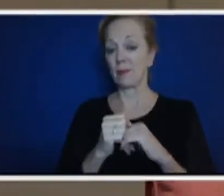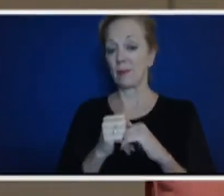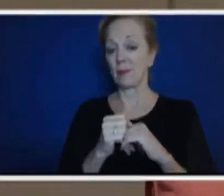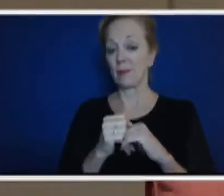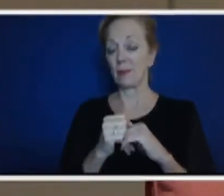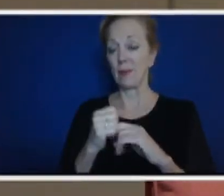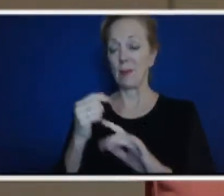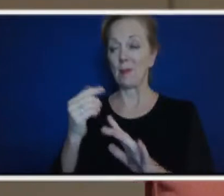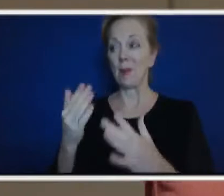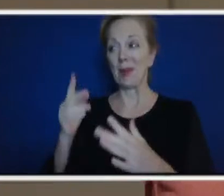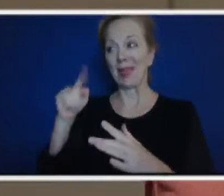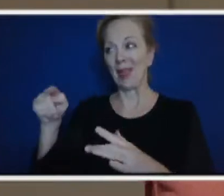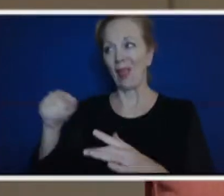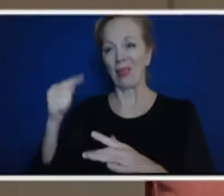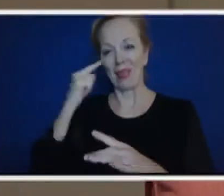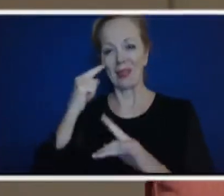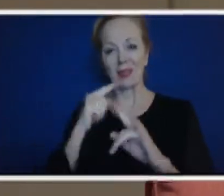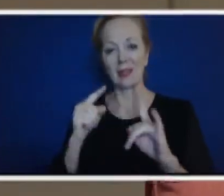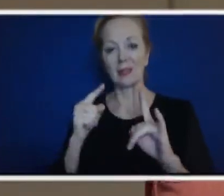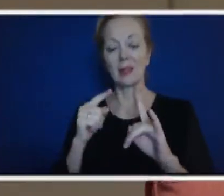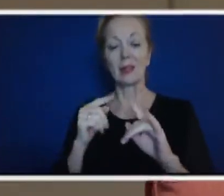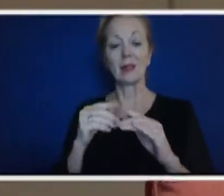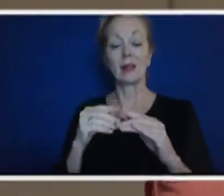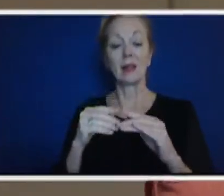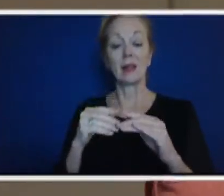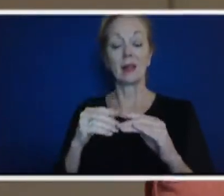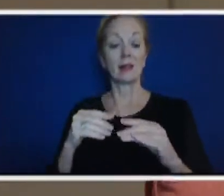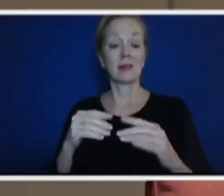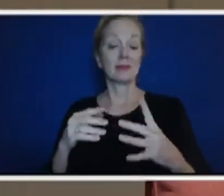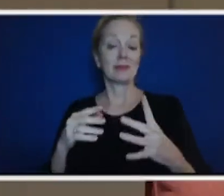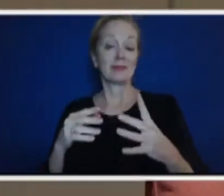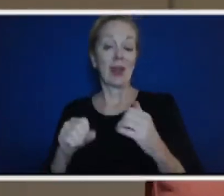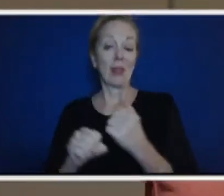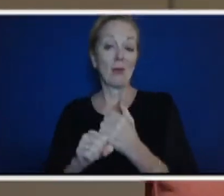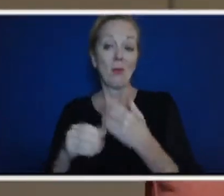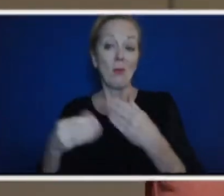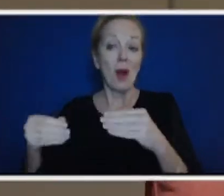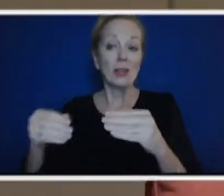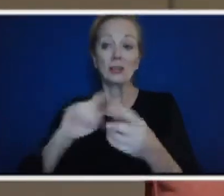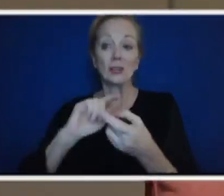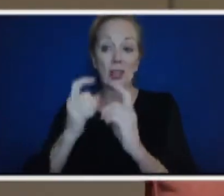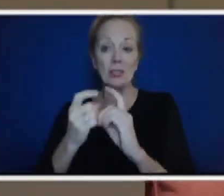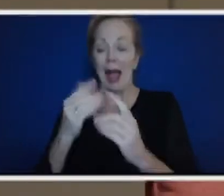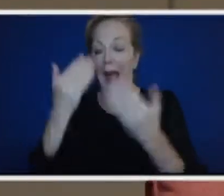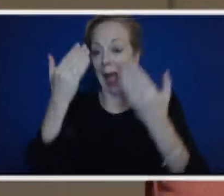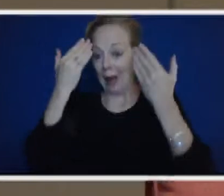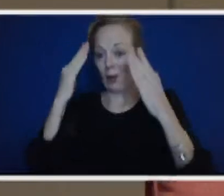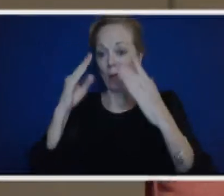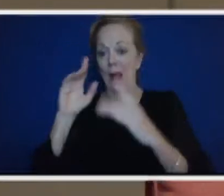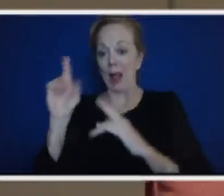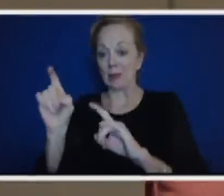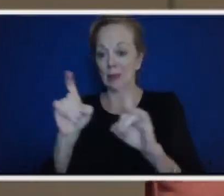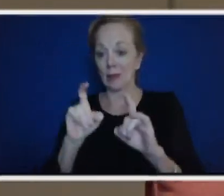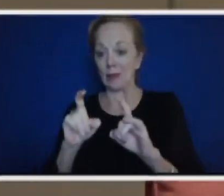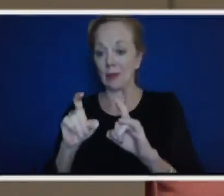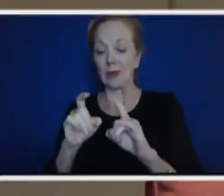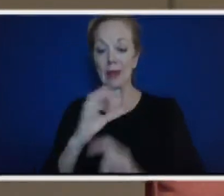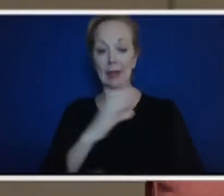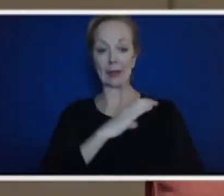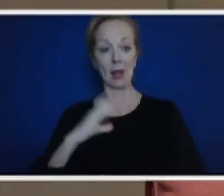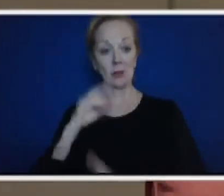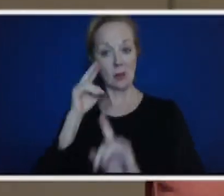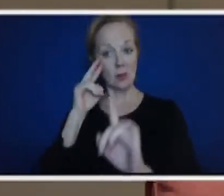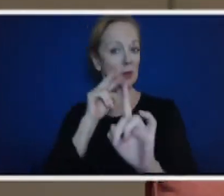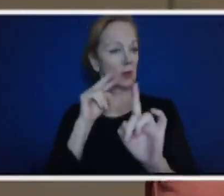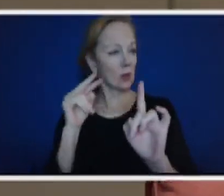think differently, the market's changed. I mean, I don't know. I'm asking you, from a council perspective, are we looking